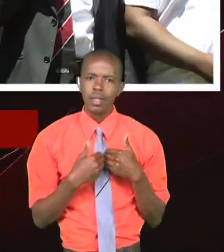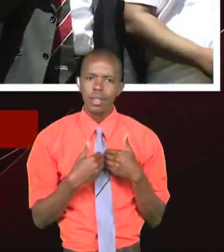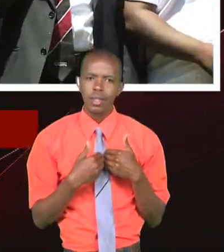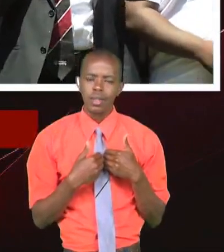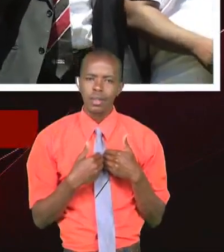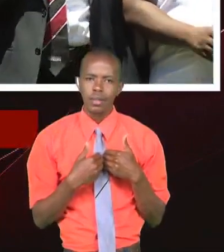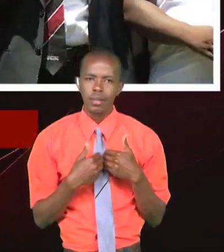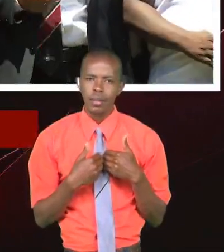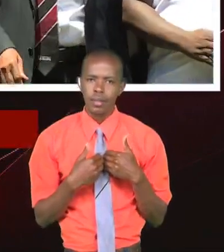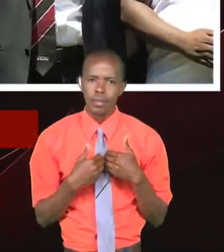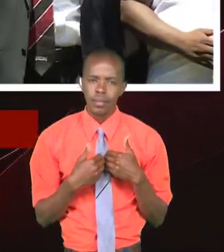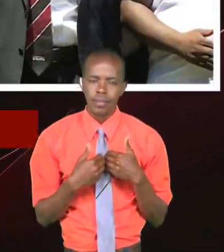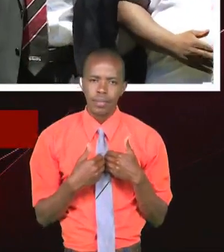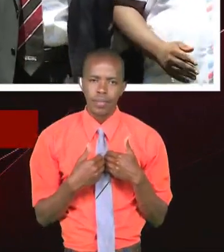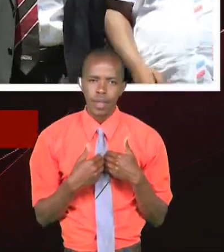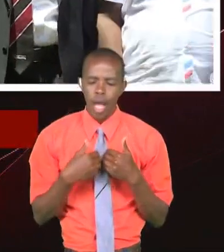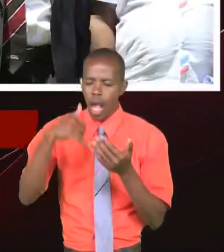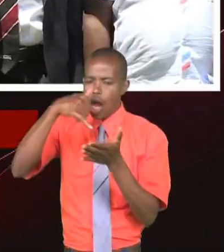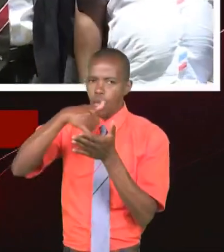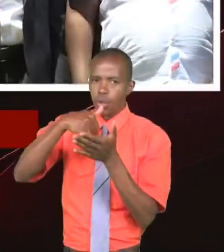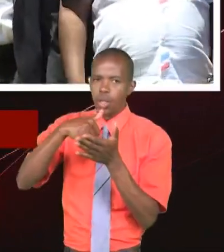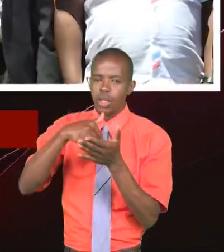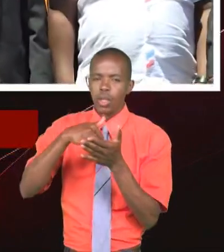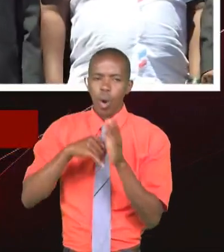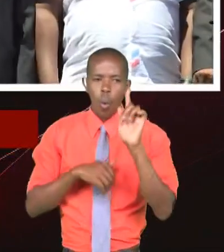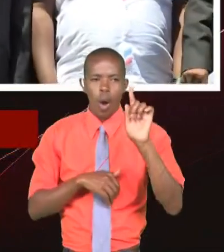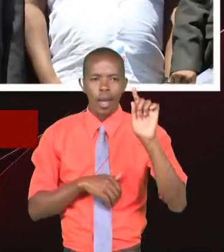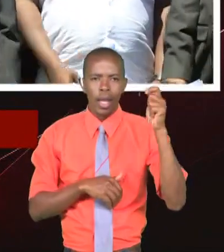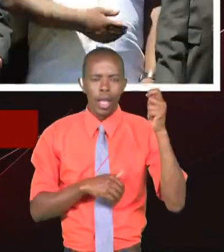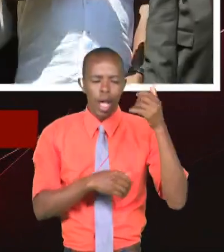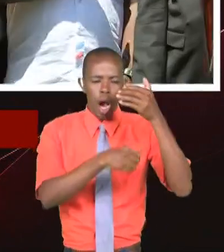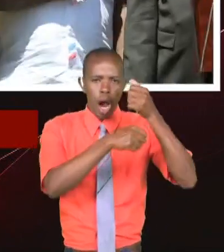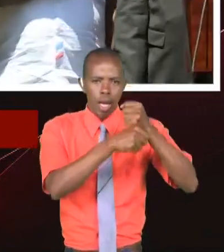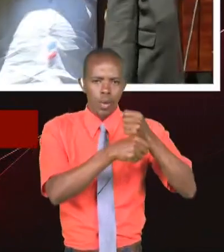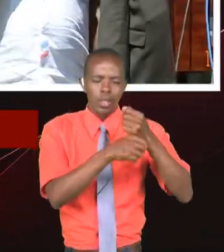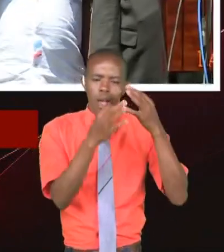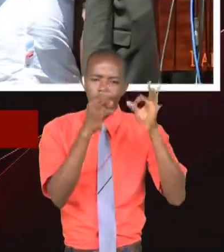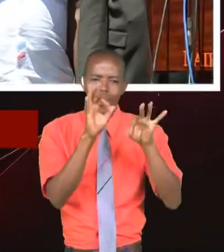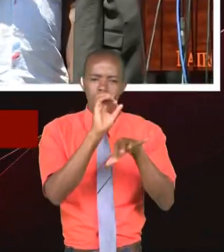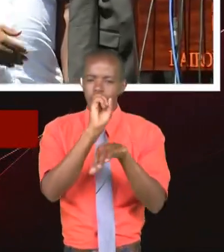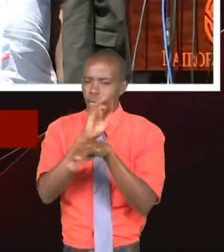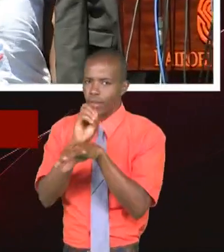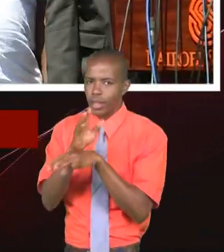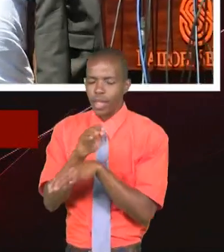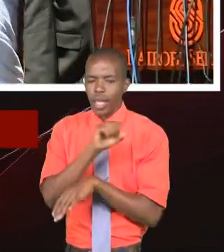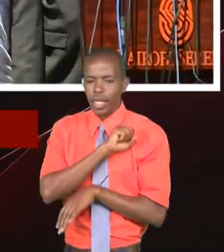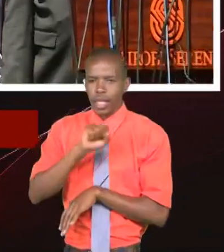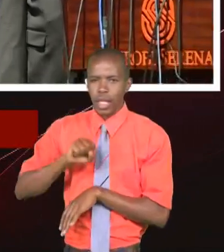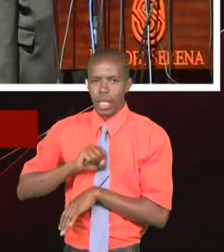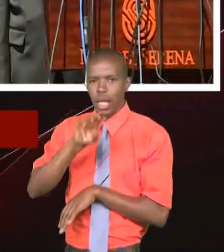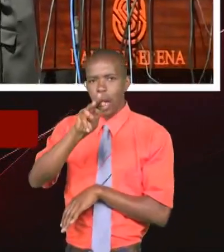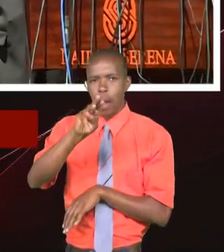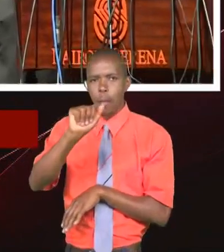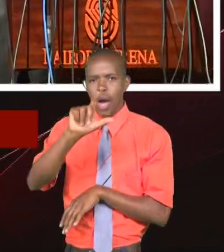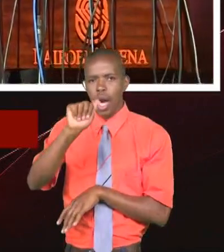who wants to form a coalition. Exactly, including the one alliance. That is free advice. Yeah, that's just free advice. Now, so that, yeah. on the Senator Malala's